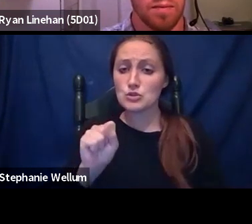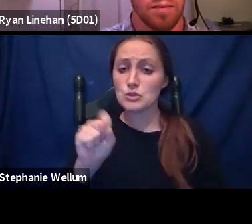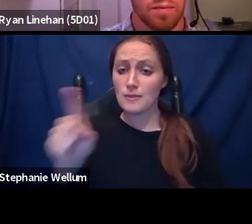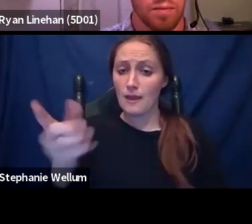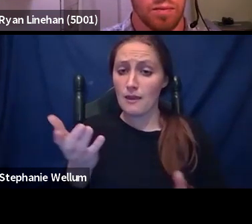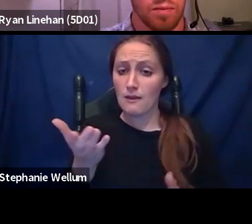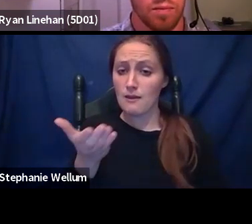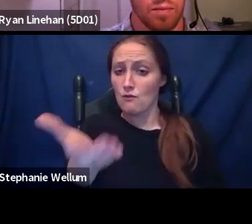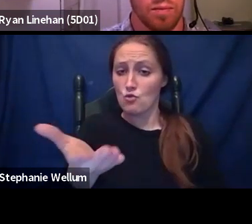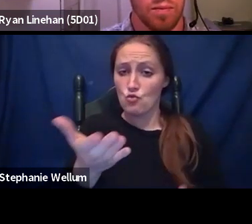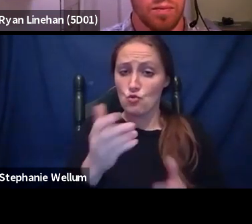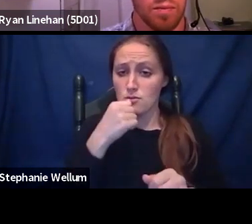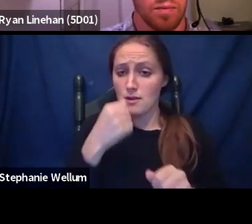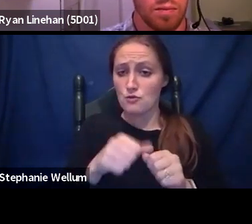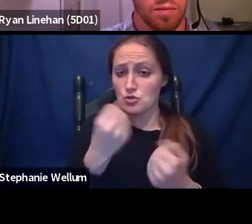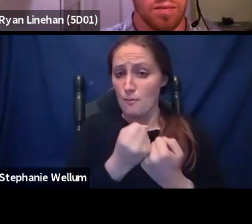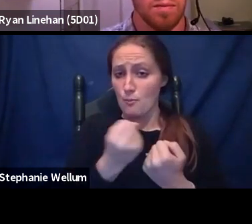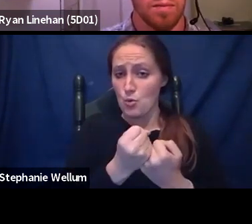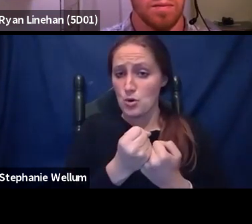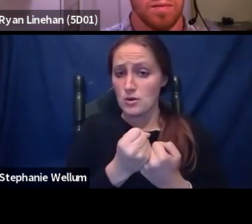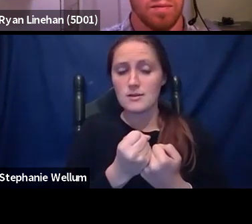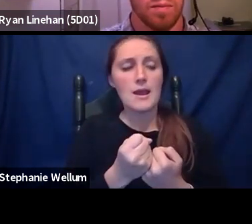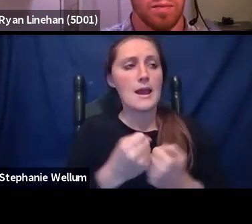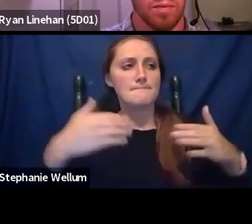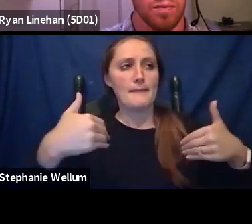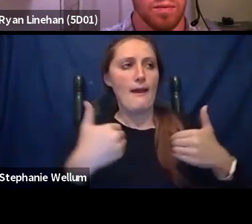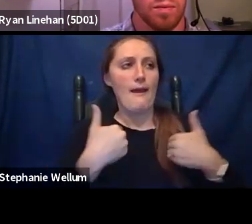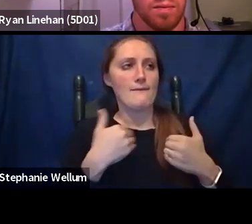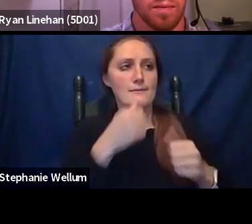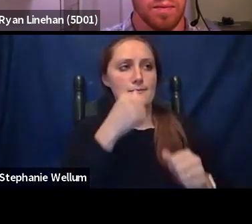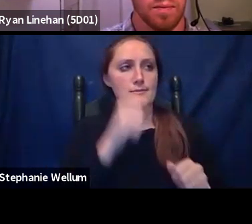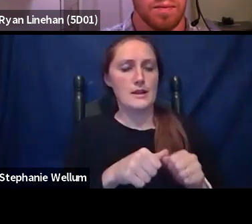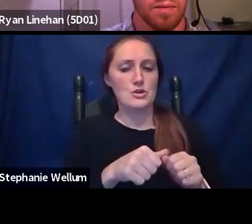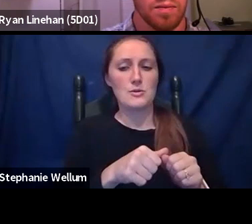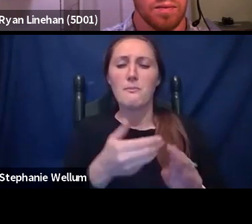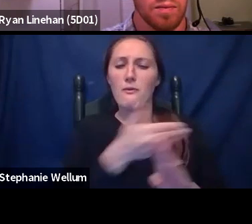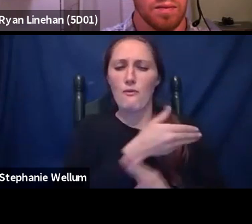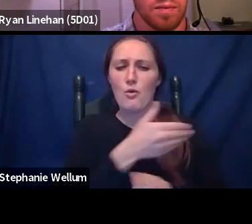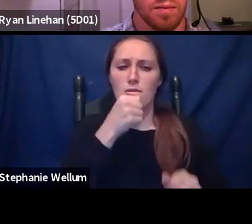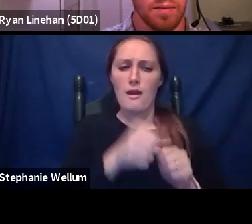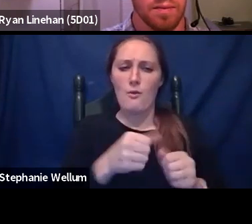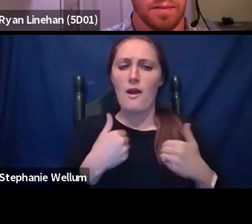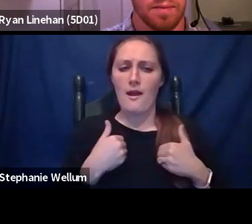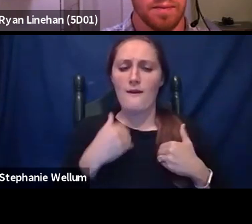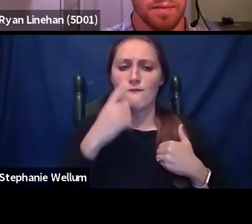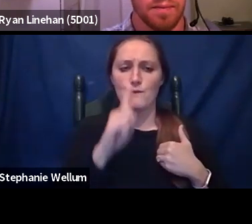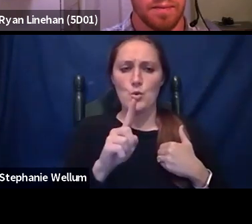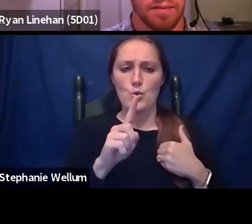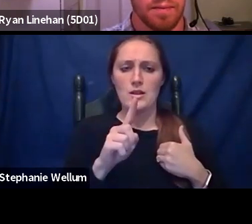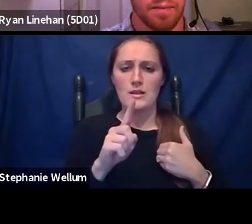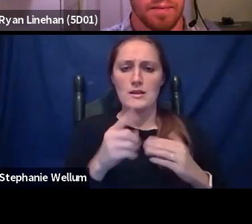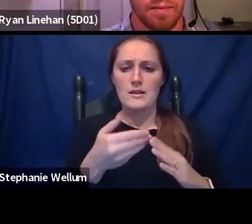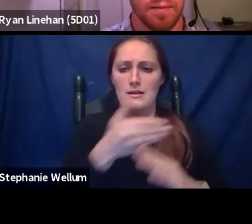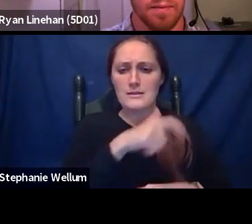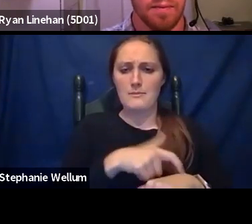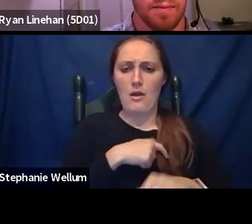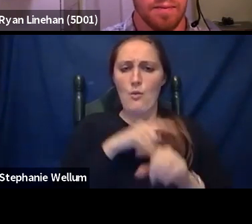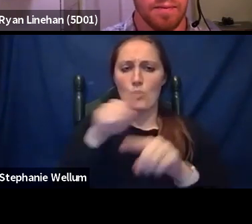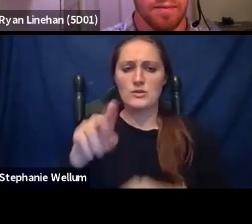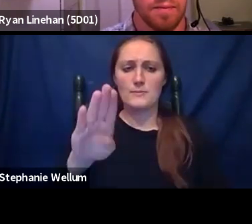support. I don't have a letter from them yet. We had a letter from them previously for the last time we went to BZA with